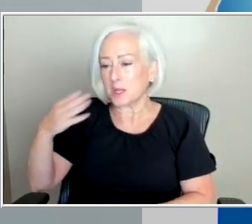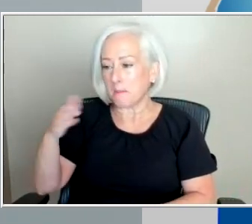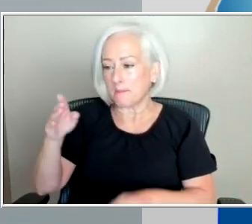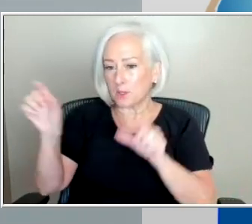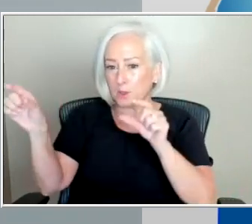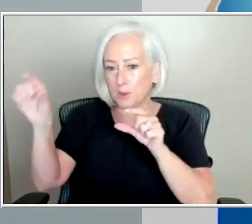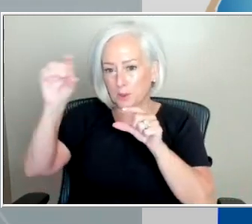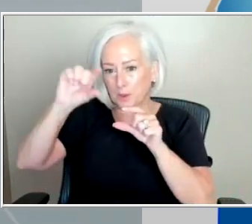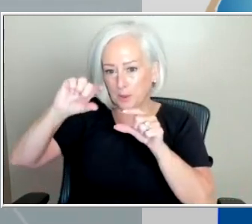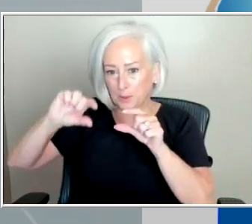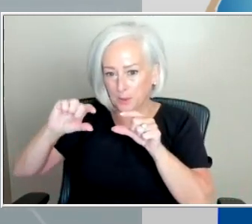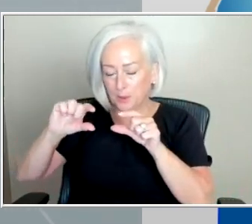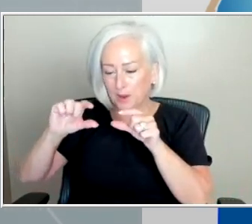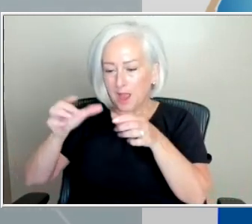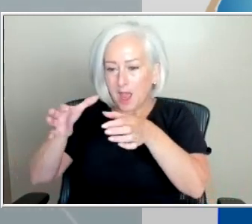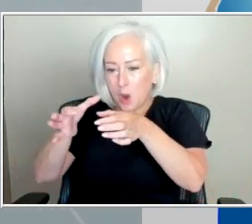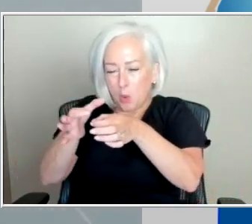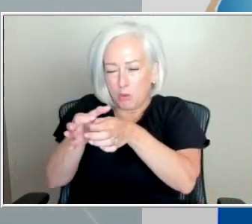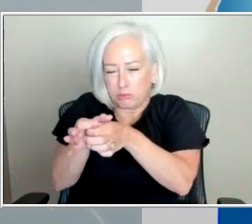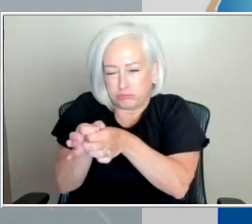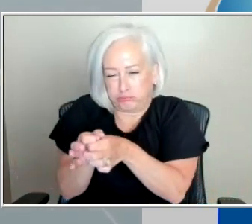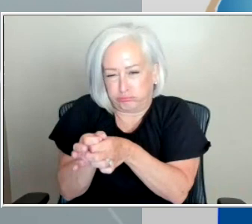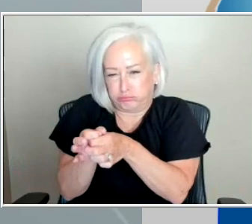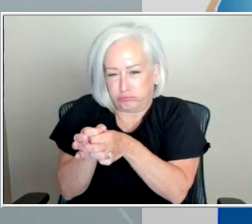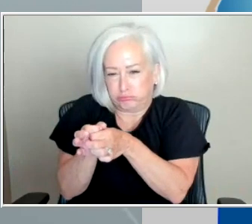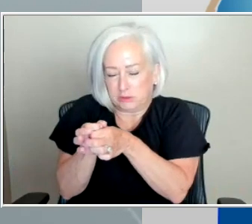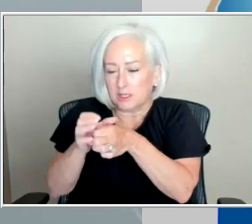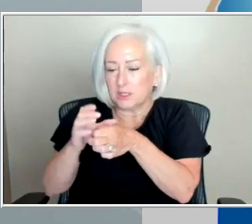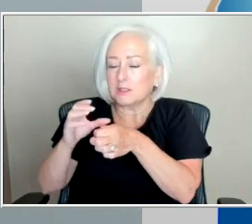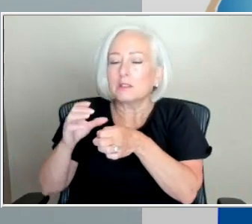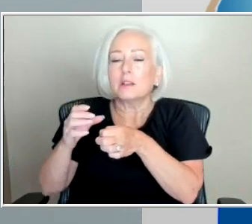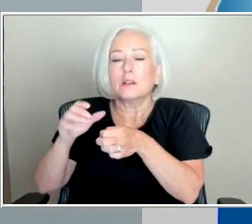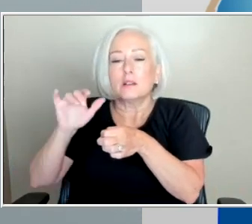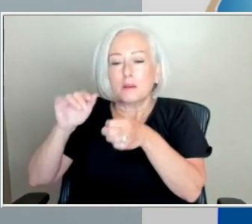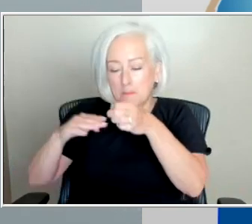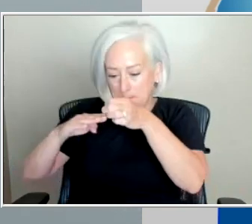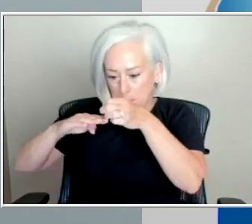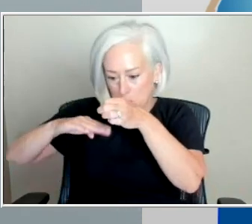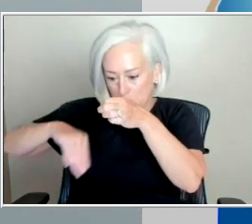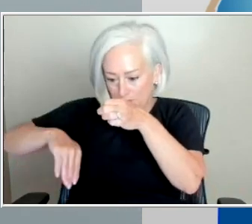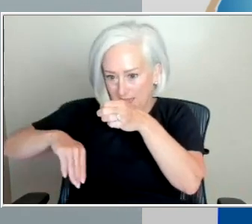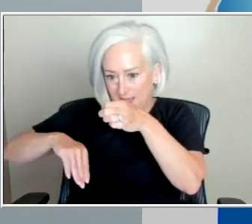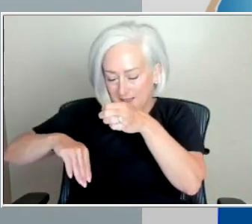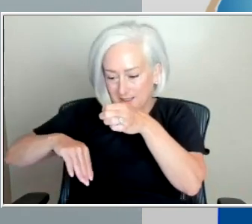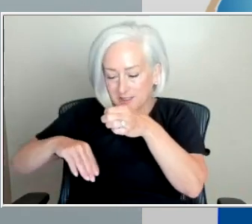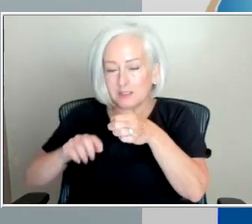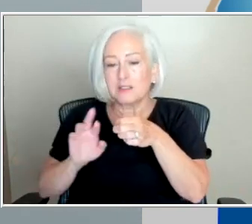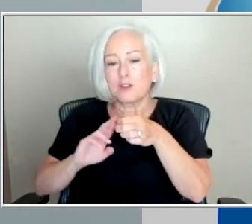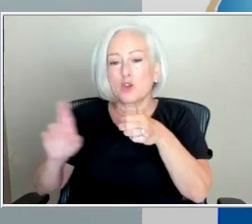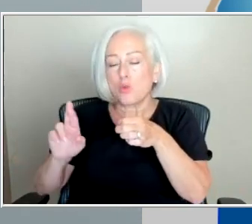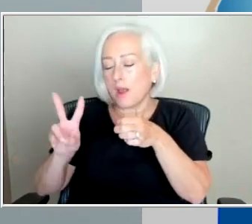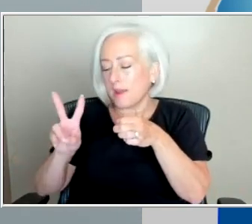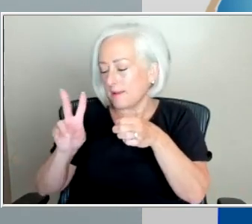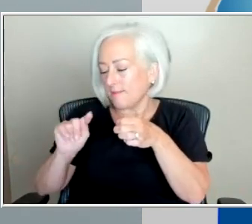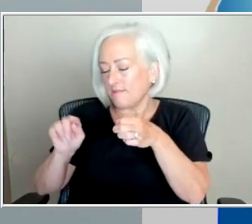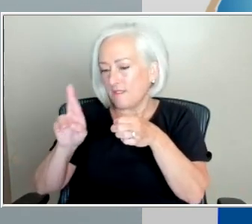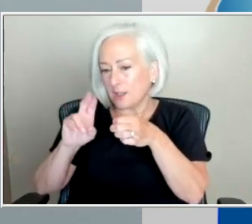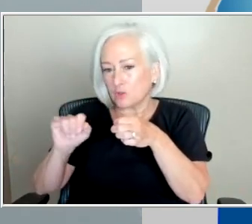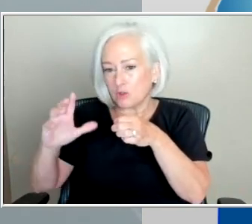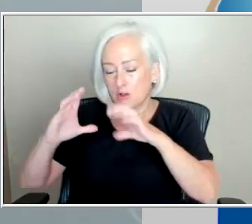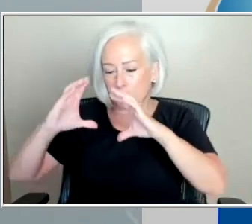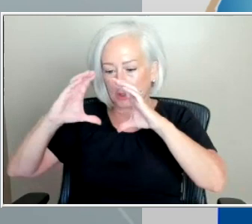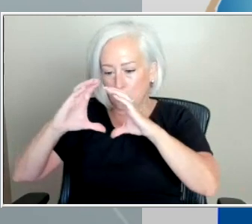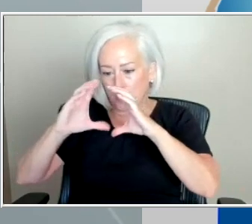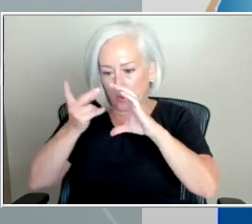opens. And the chamber just below that is the right ventricle, and its job is to pump blood through that valve out to the lungs to go get